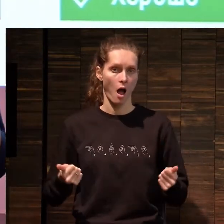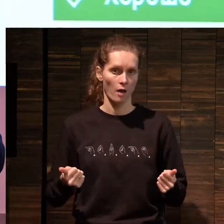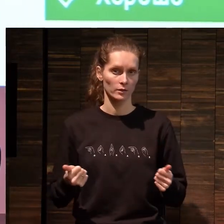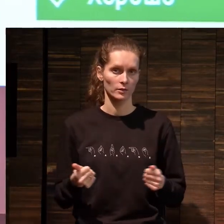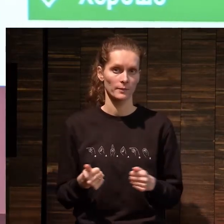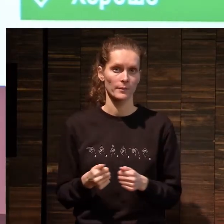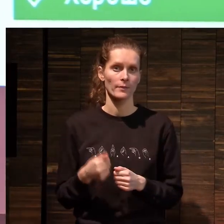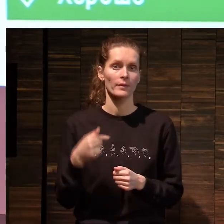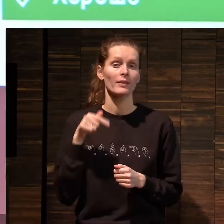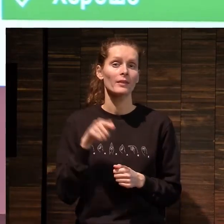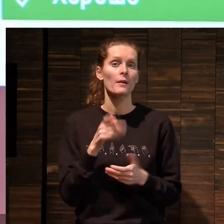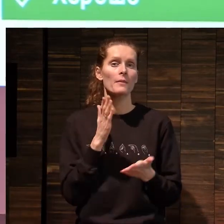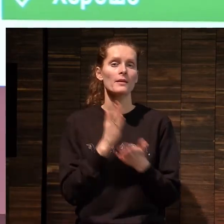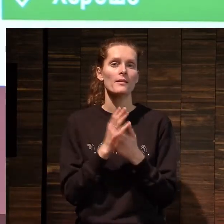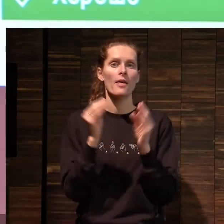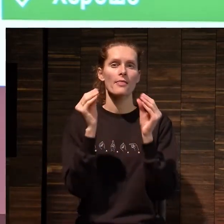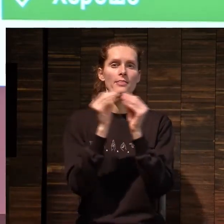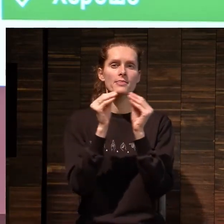I